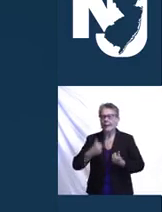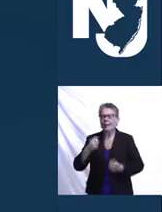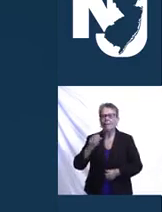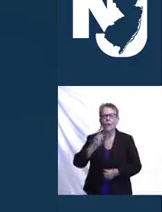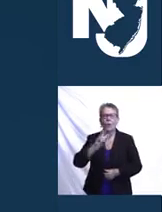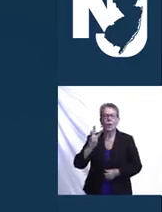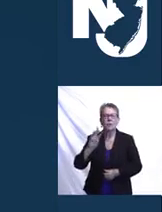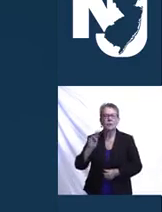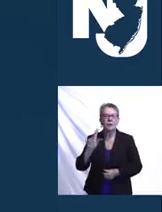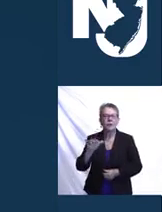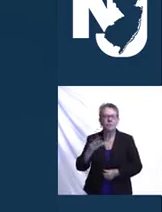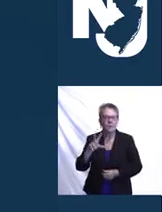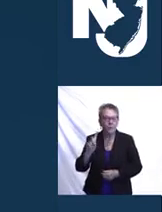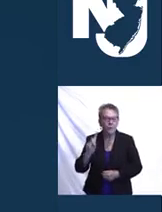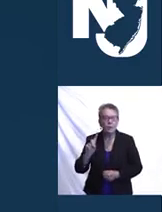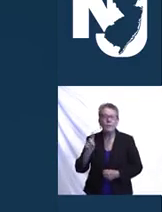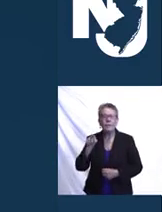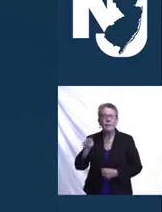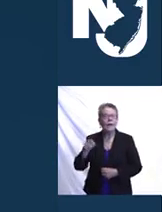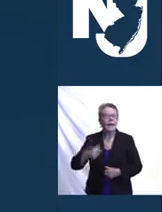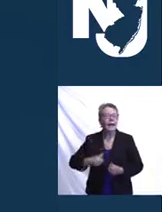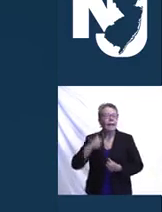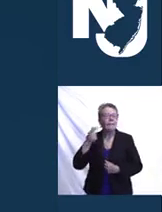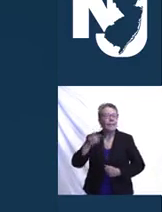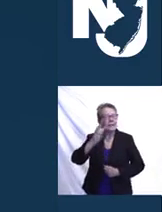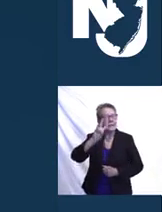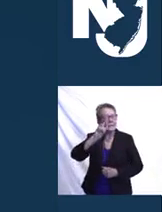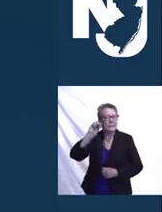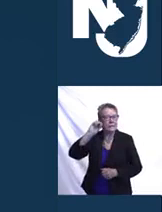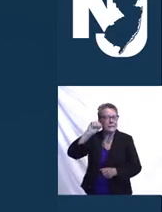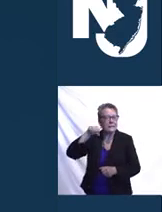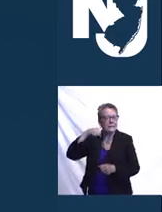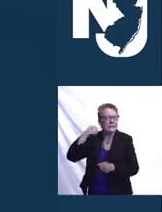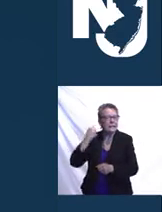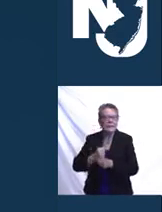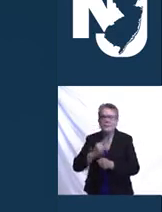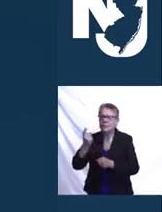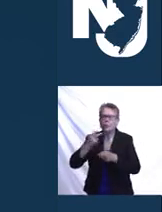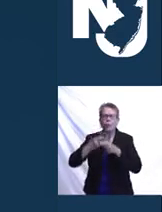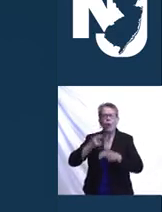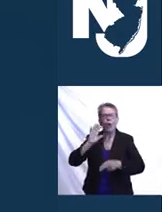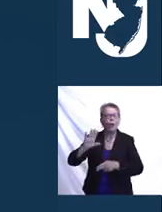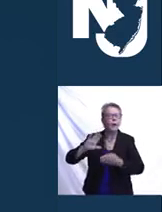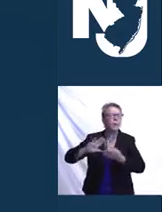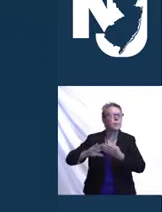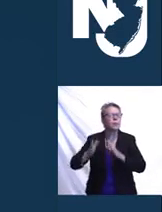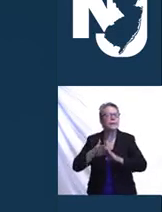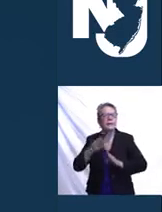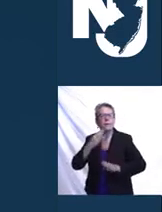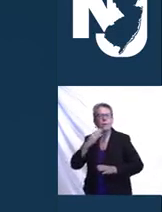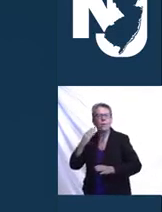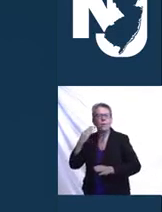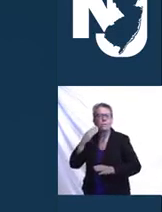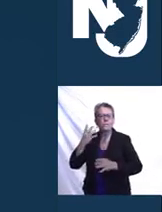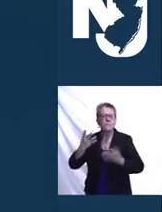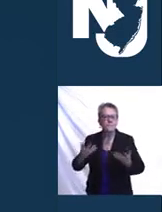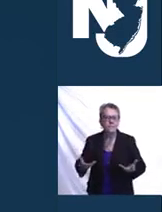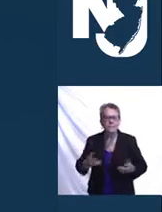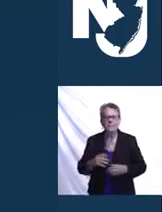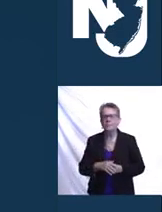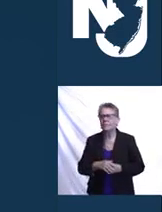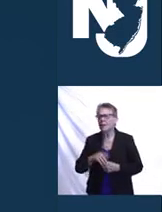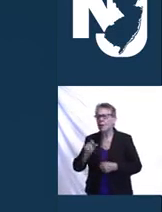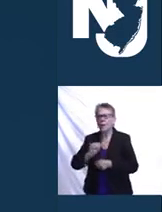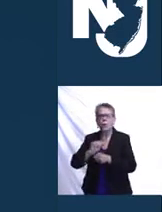had worked as an insurance underwriter. She set aside her weekends for gatherings with family and friends. She was